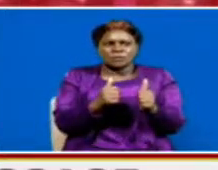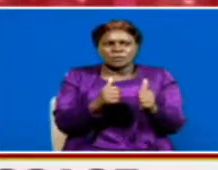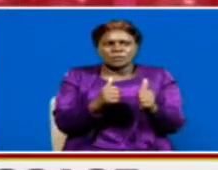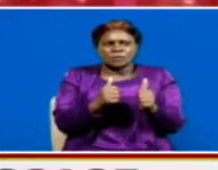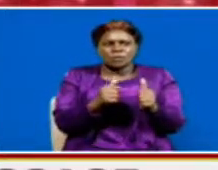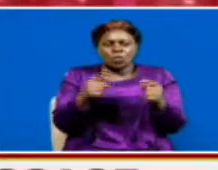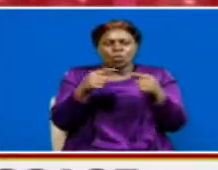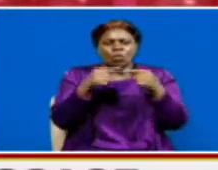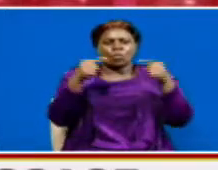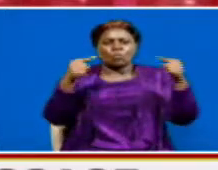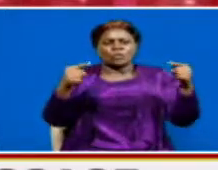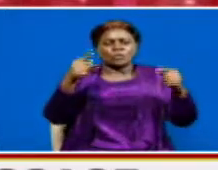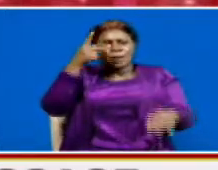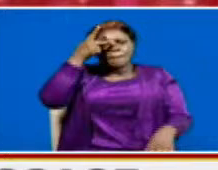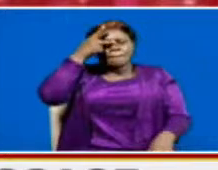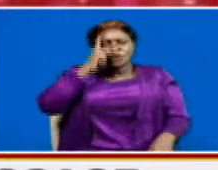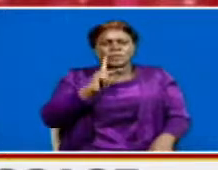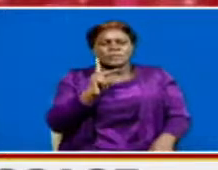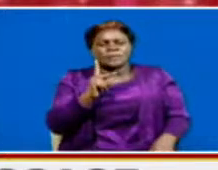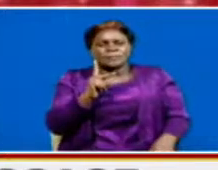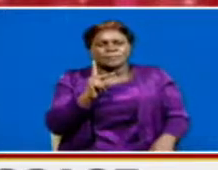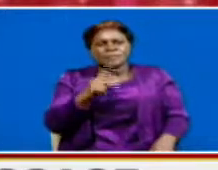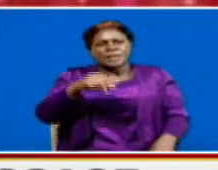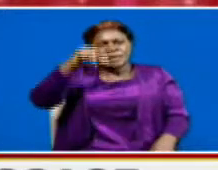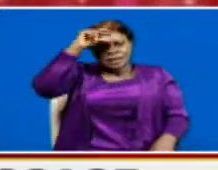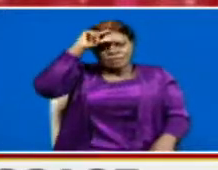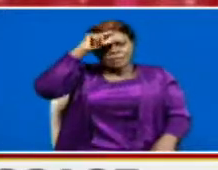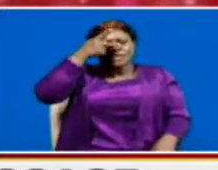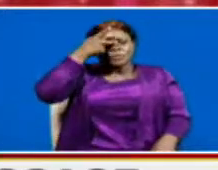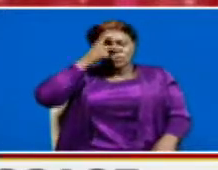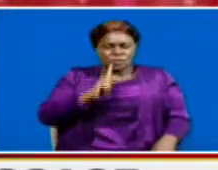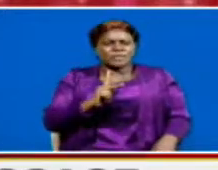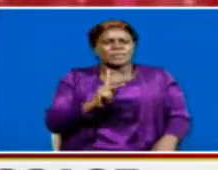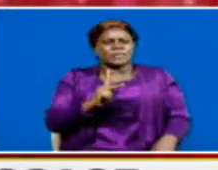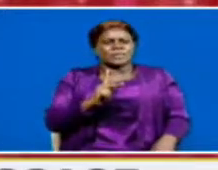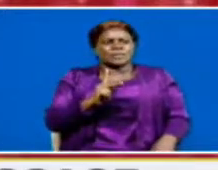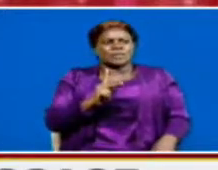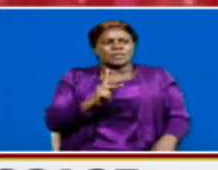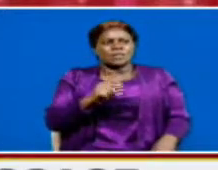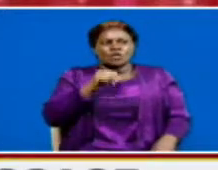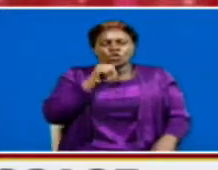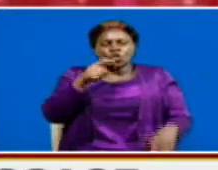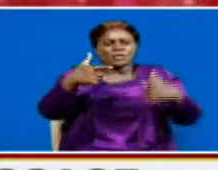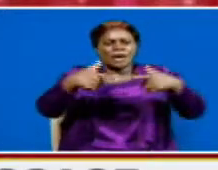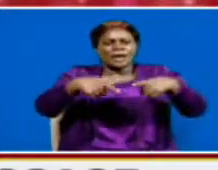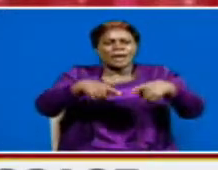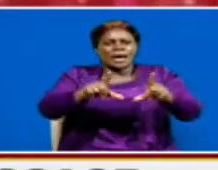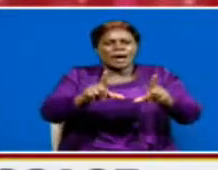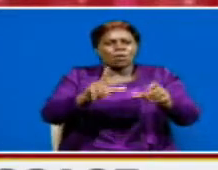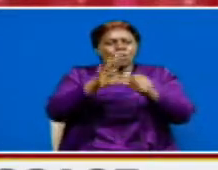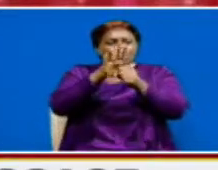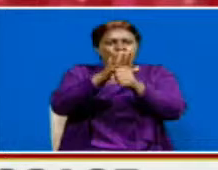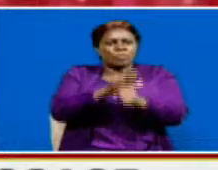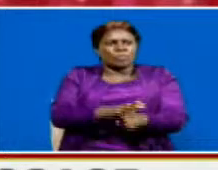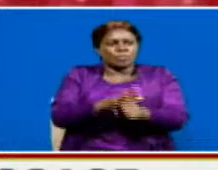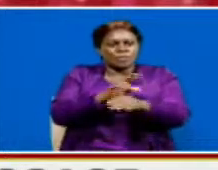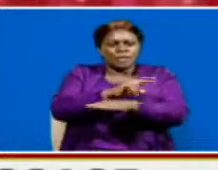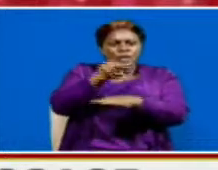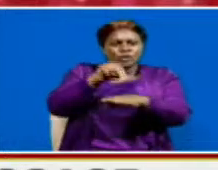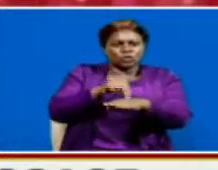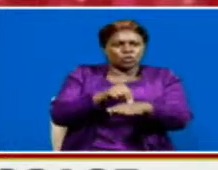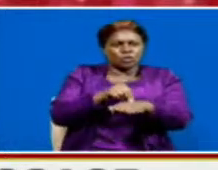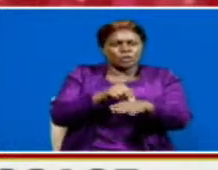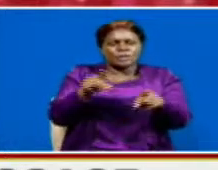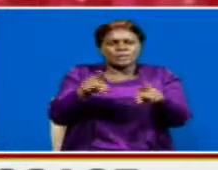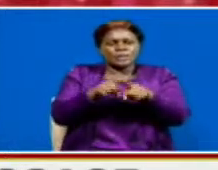that opposing policy, government policy for that matter, does not permit undermining the nation